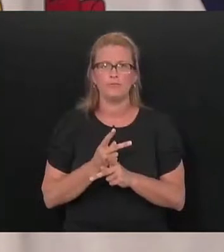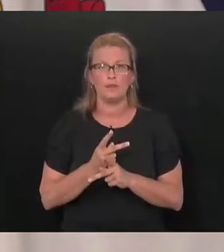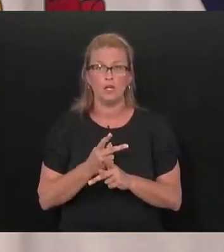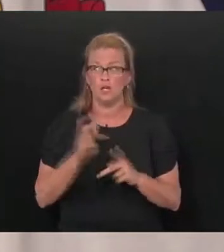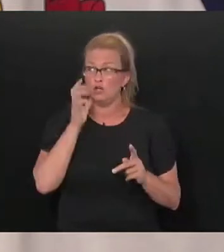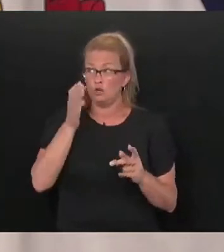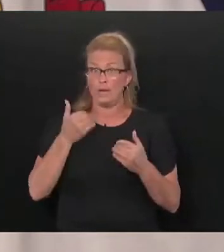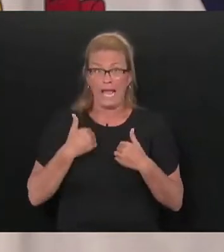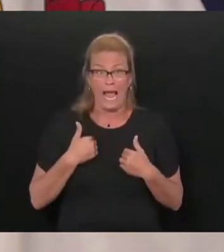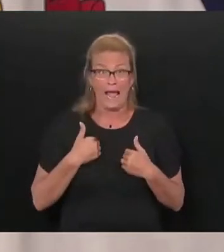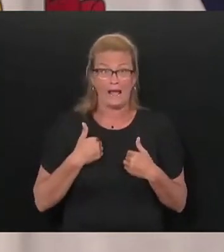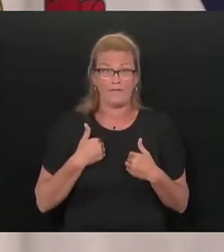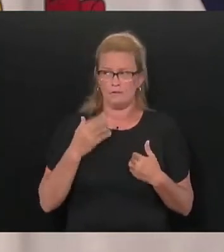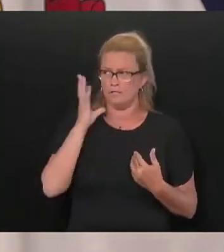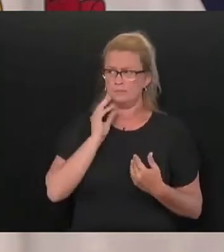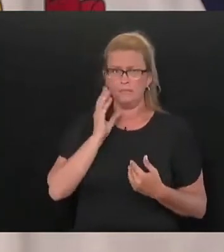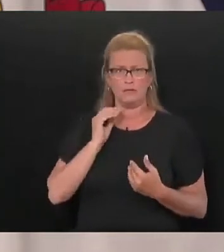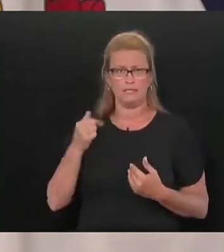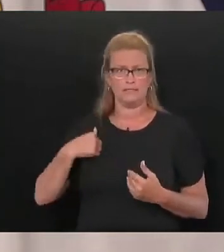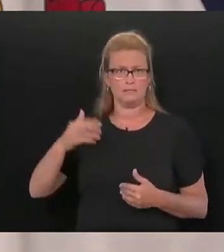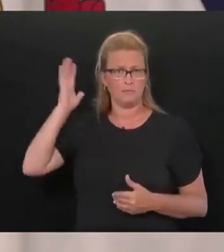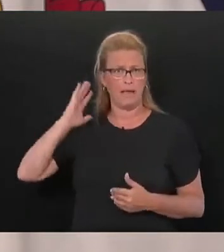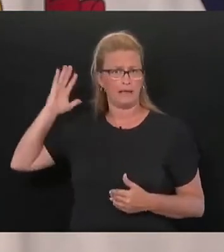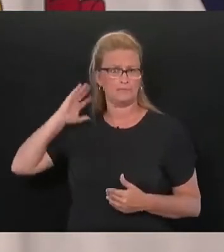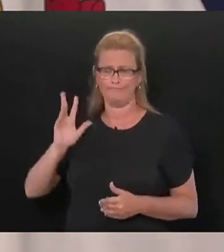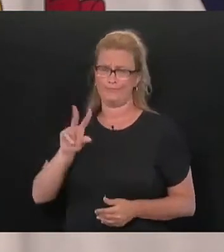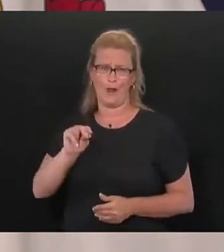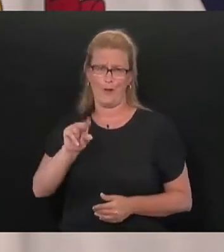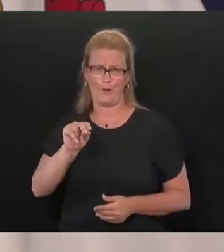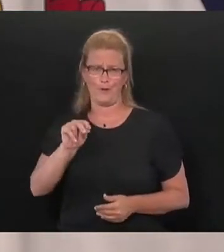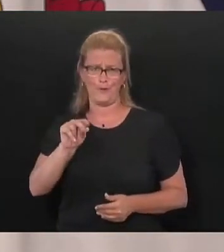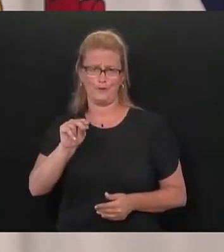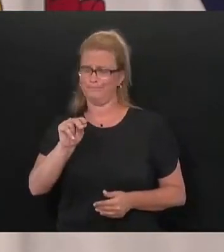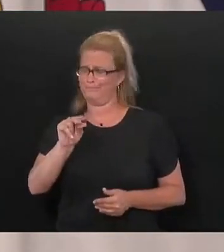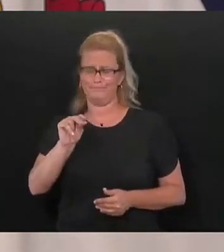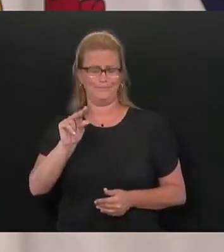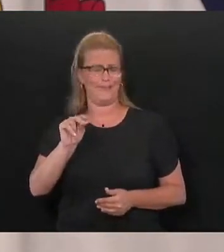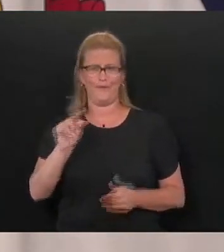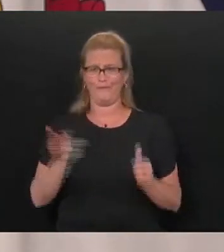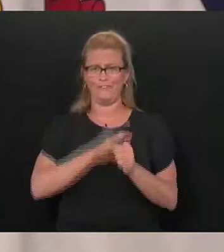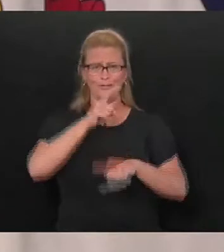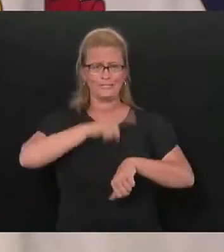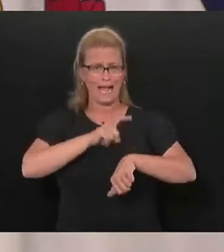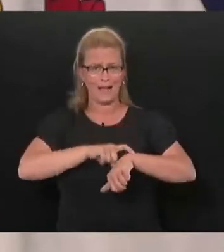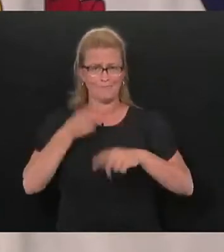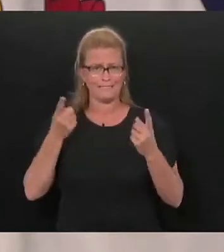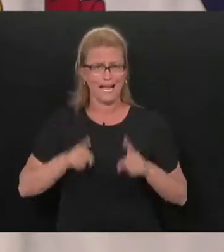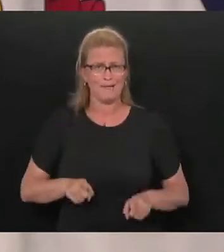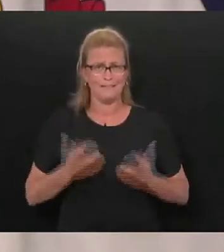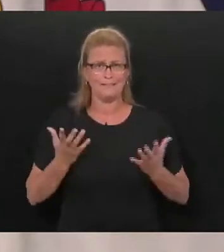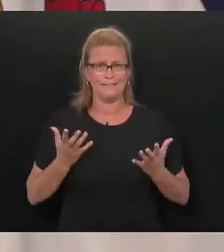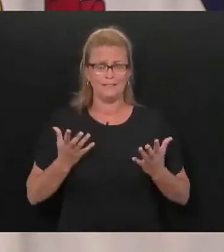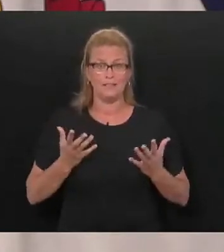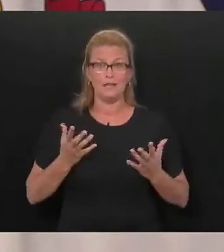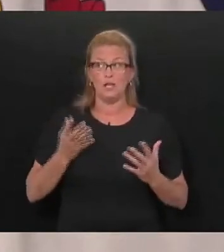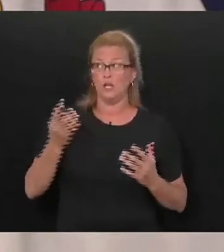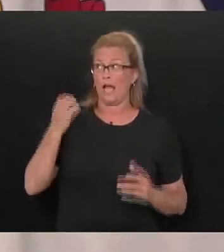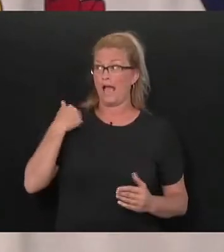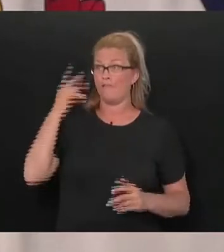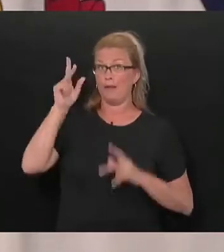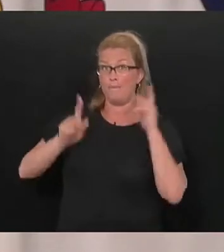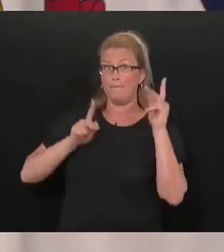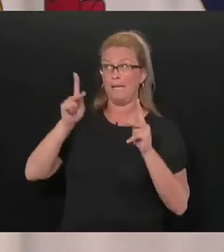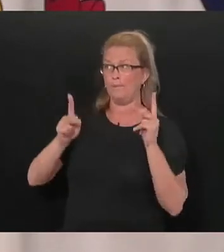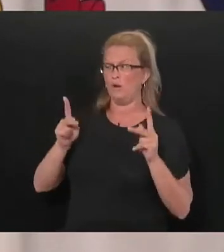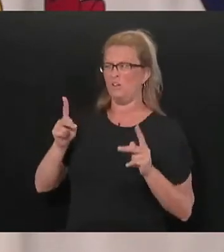playbook that tells us how to do this? Well, of course there's not. I've told you that over and over and over. Is there absolutely people that on one side are